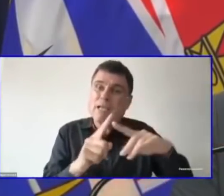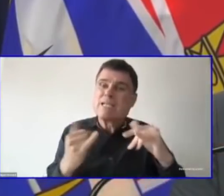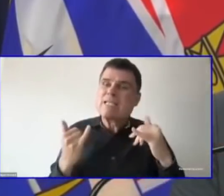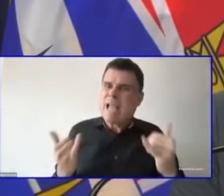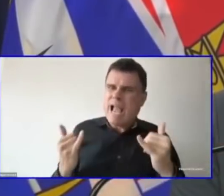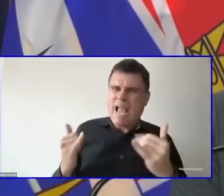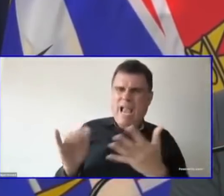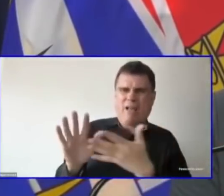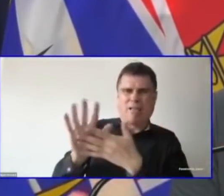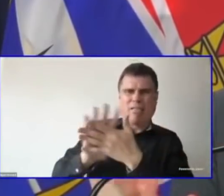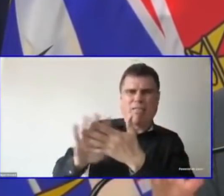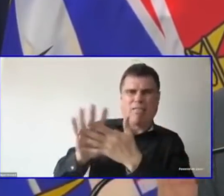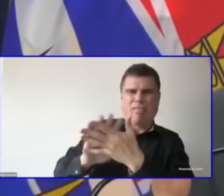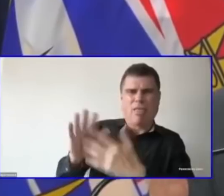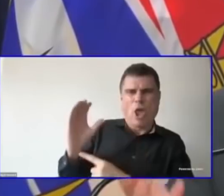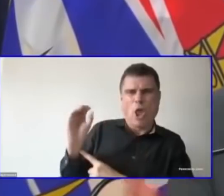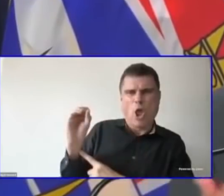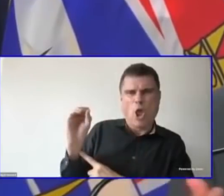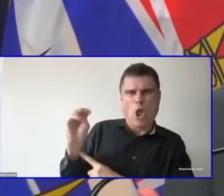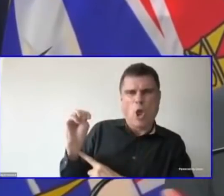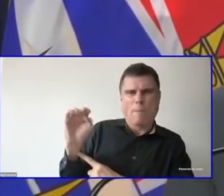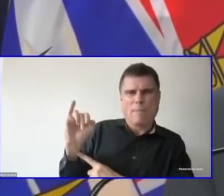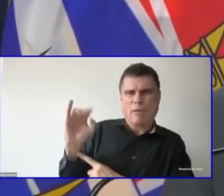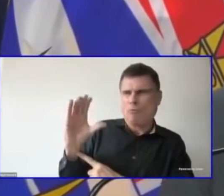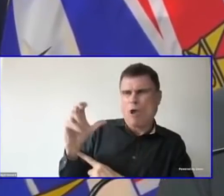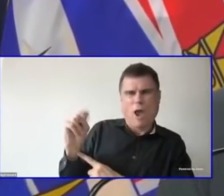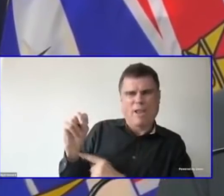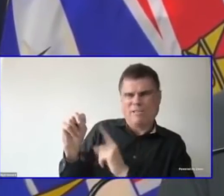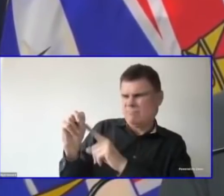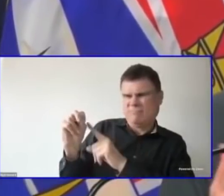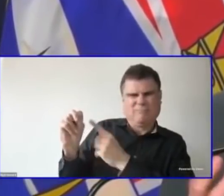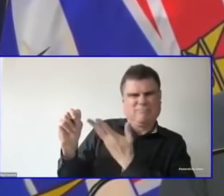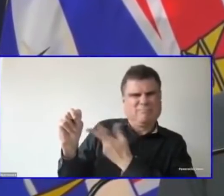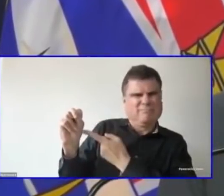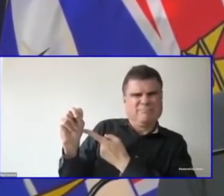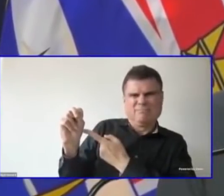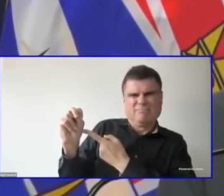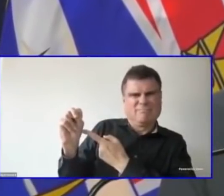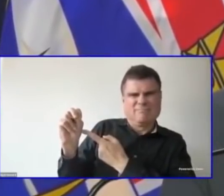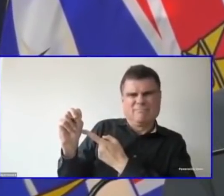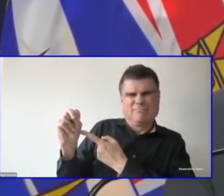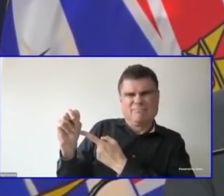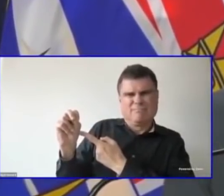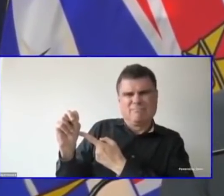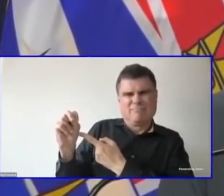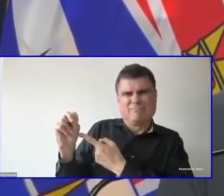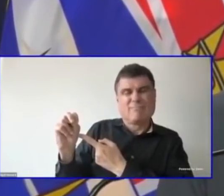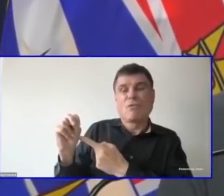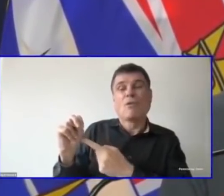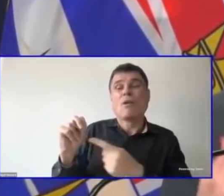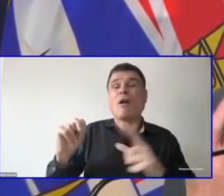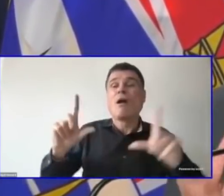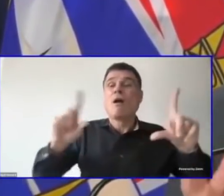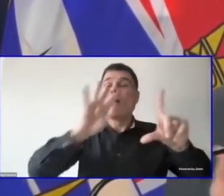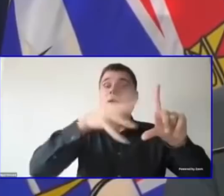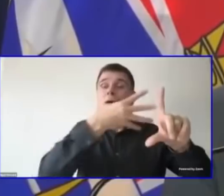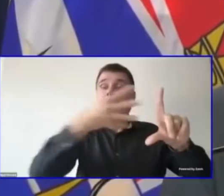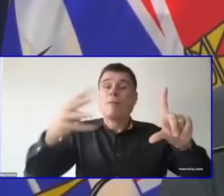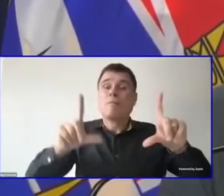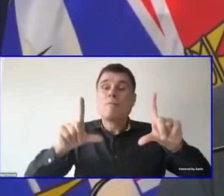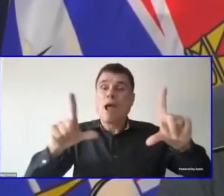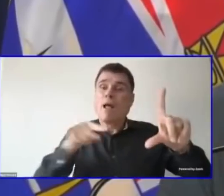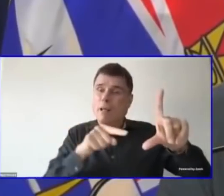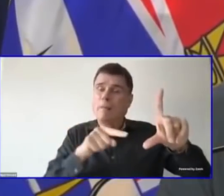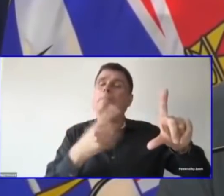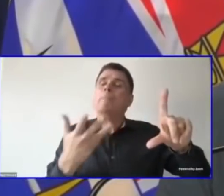about severity of illness. So by necessity, all models are wrong. Some of them are really useful, and